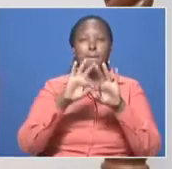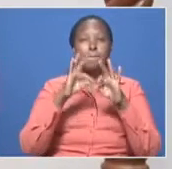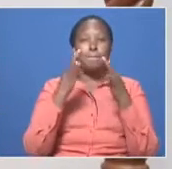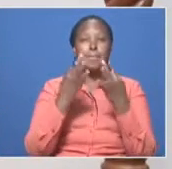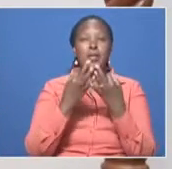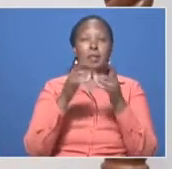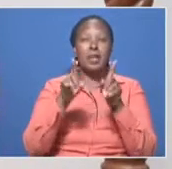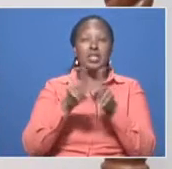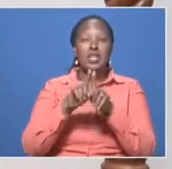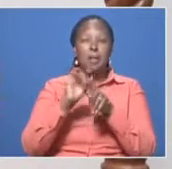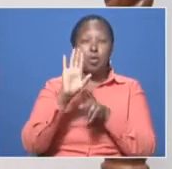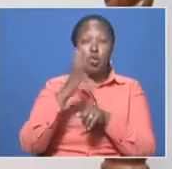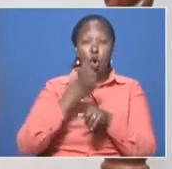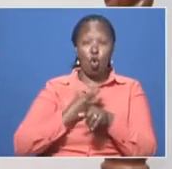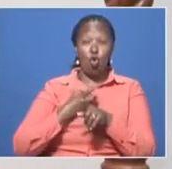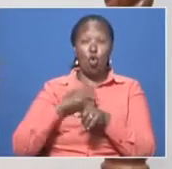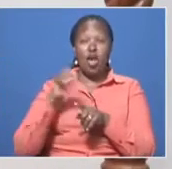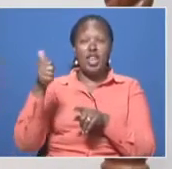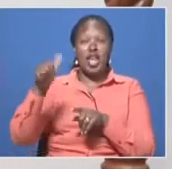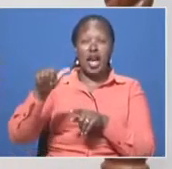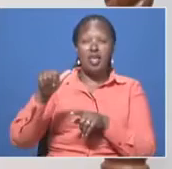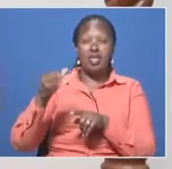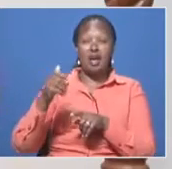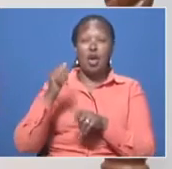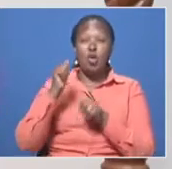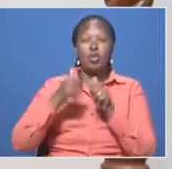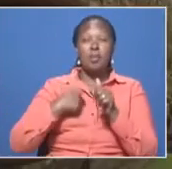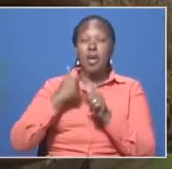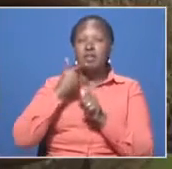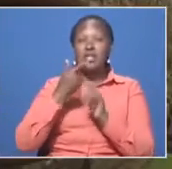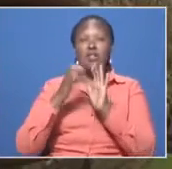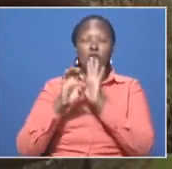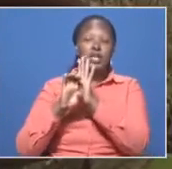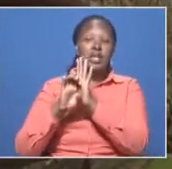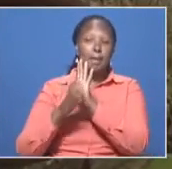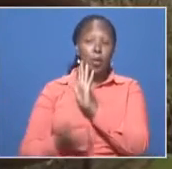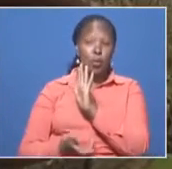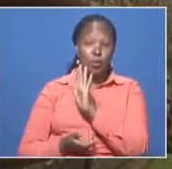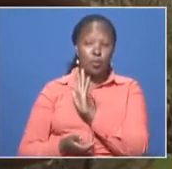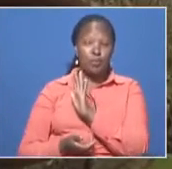like yours or any of the others that I have mentioned, for instance,